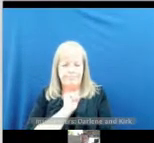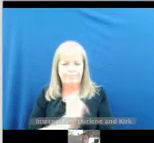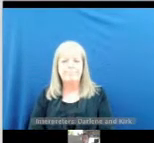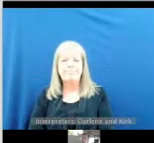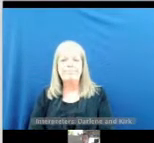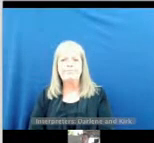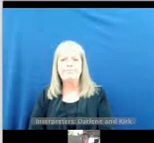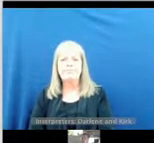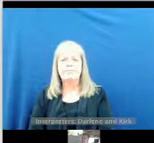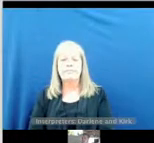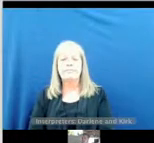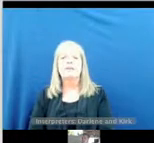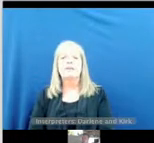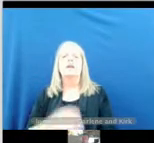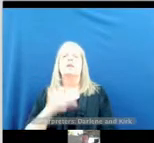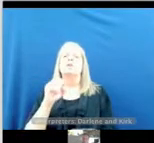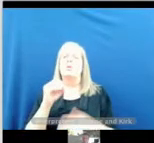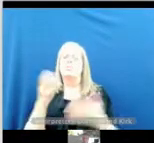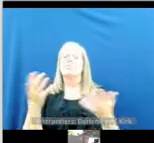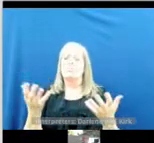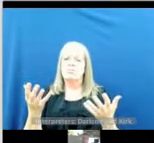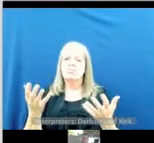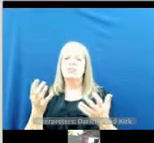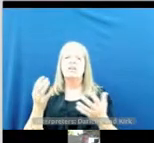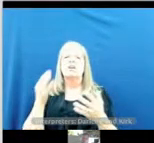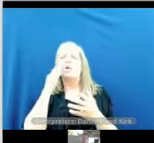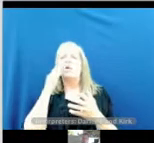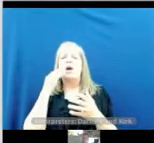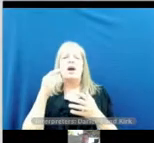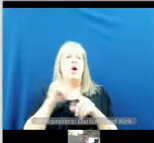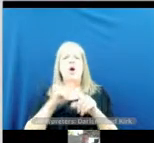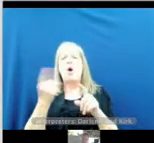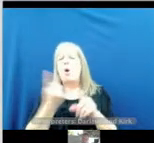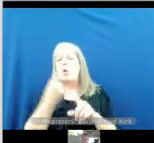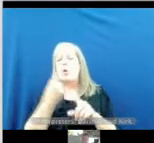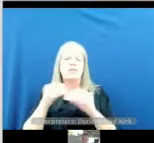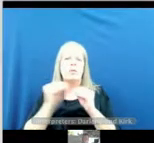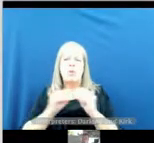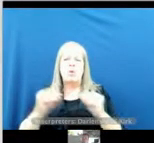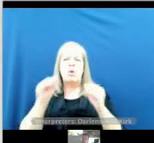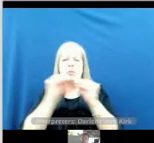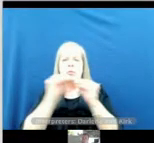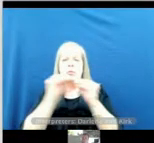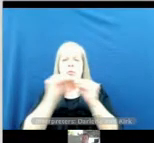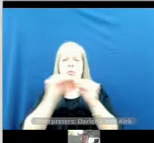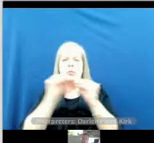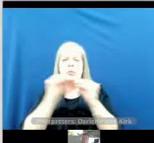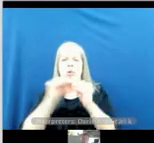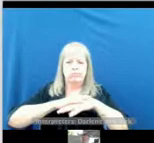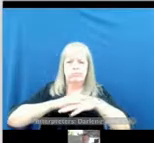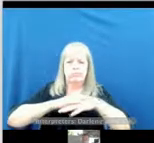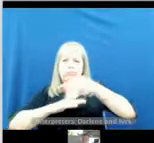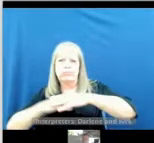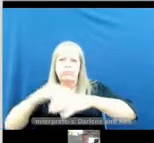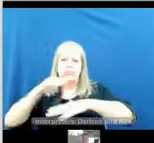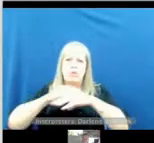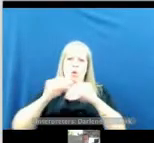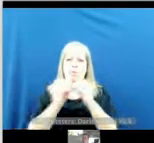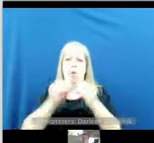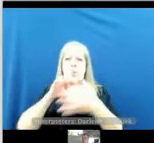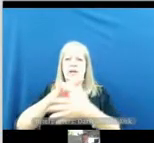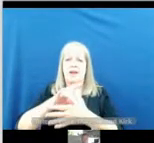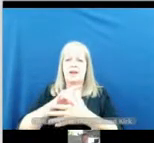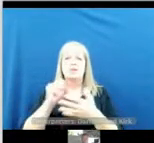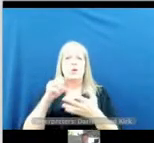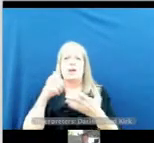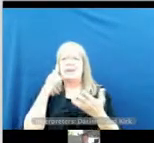So, and of course, if you can't, there's always different layers of information and layers of content, right? So if you can't bring the people in, well, you know what?